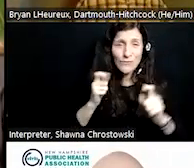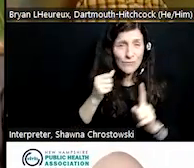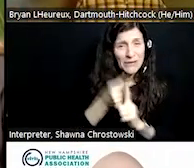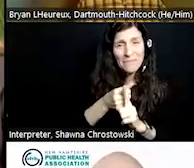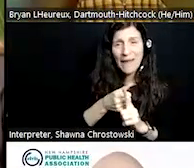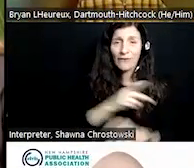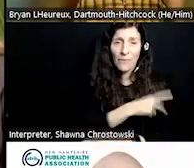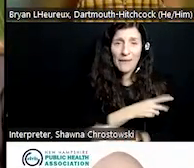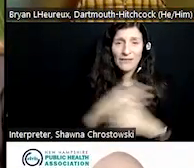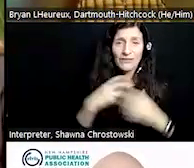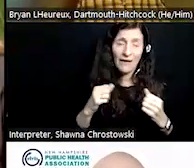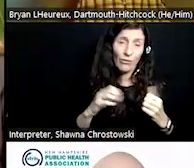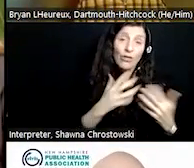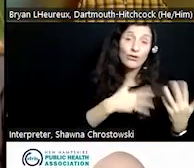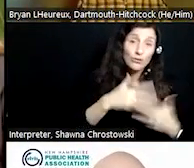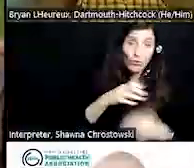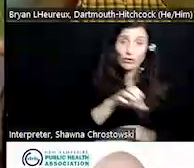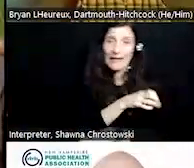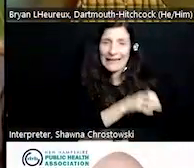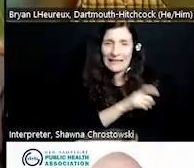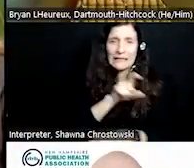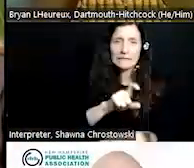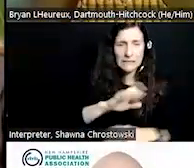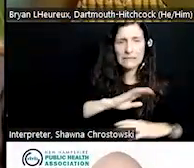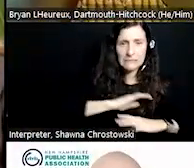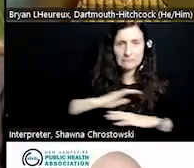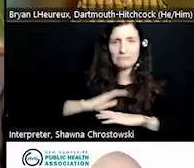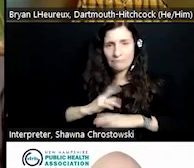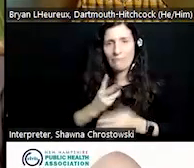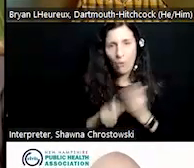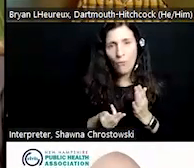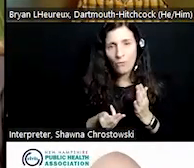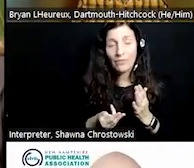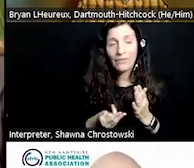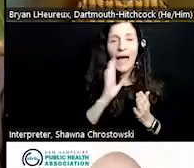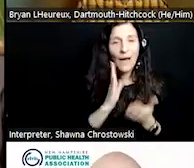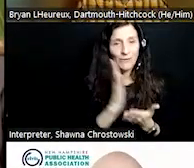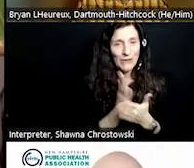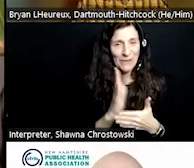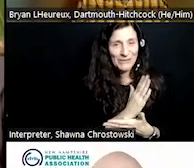those social needs as well as clinical needs. So I'll go ahead and stop sharing,